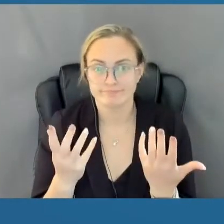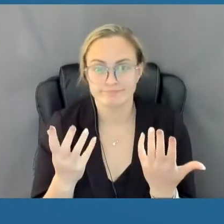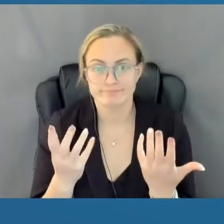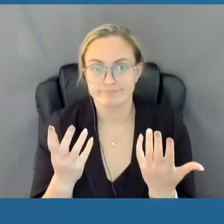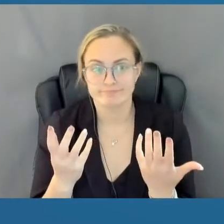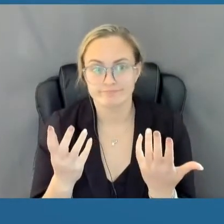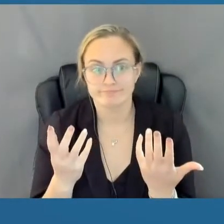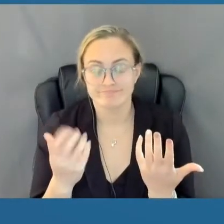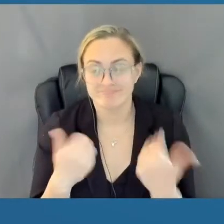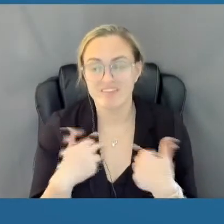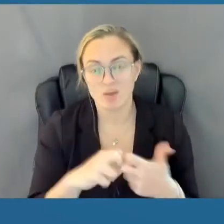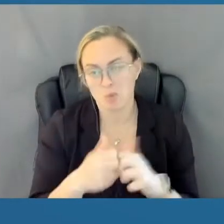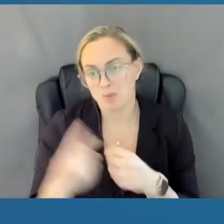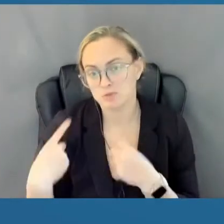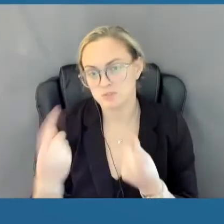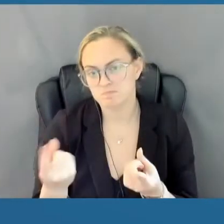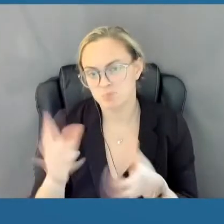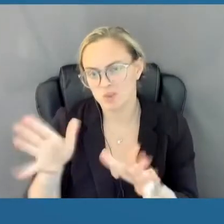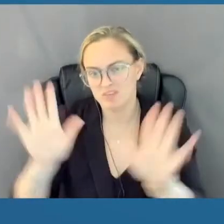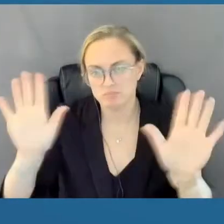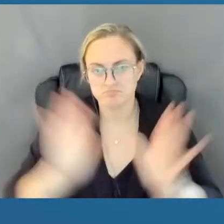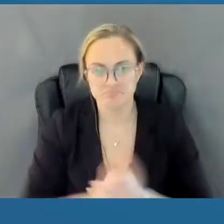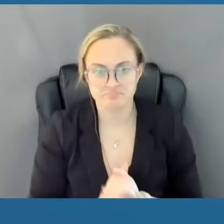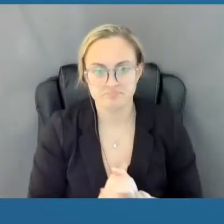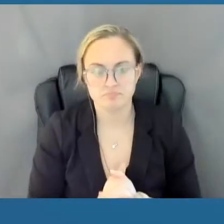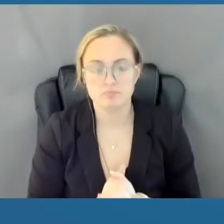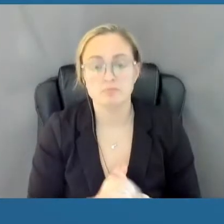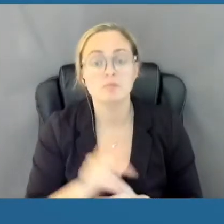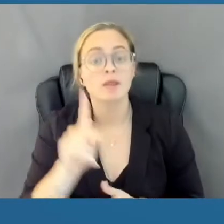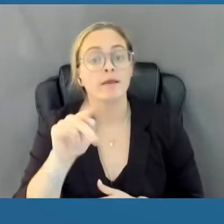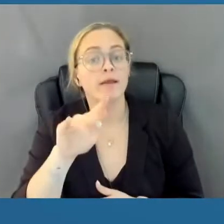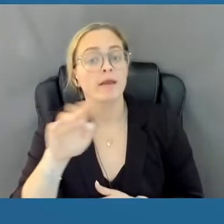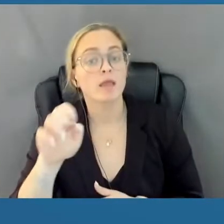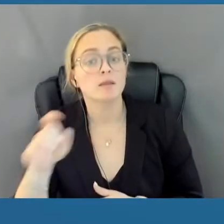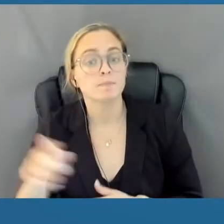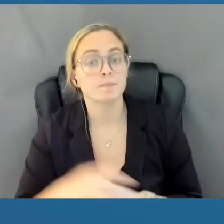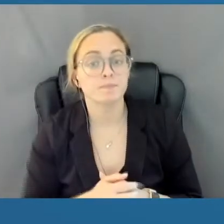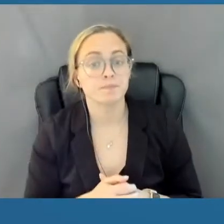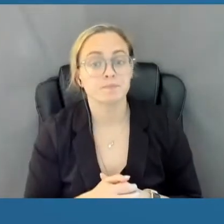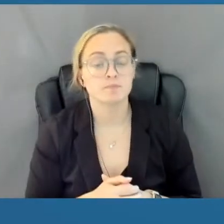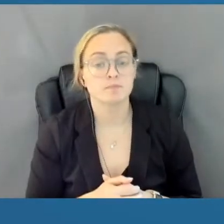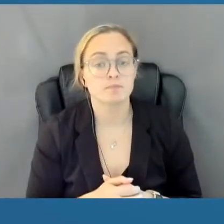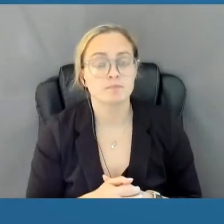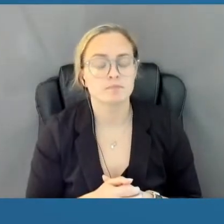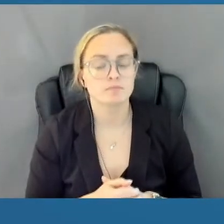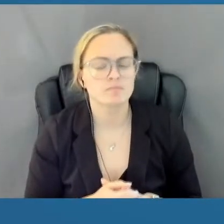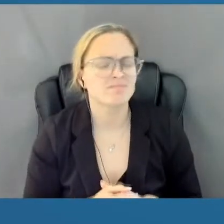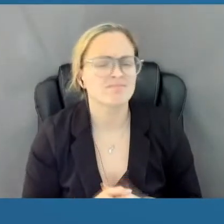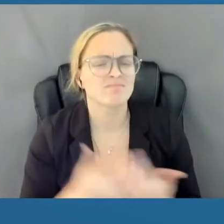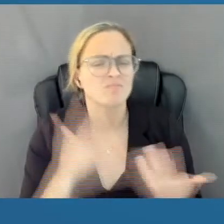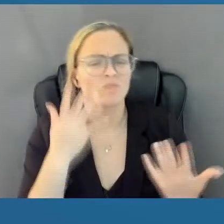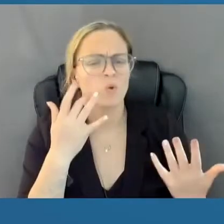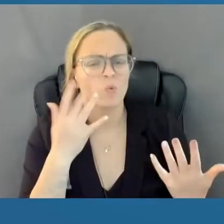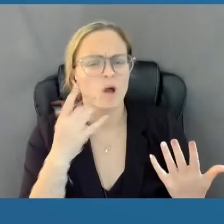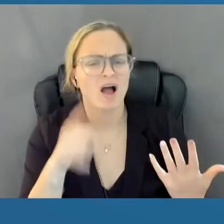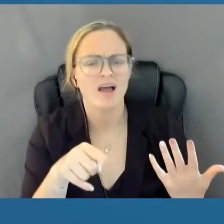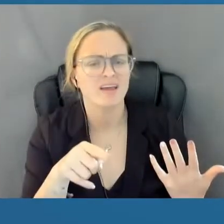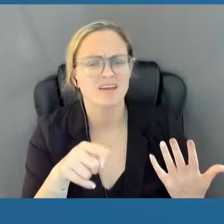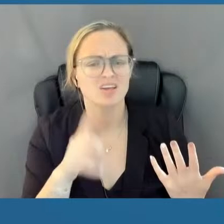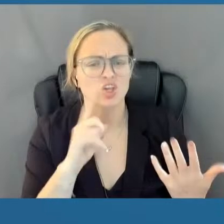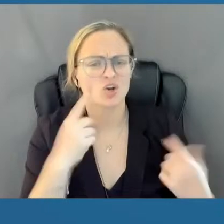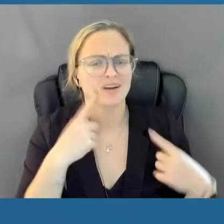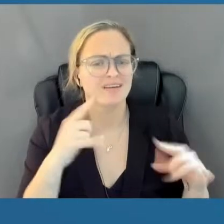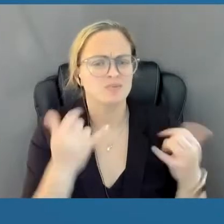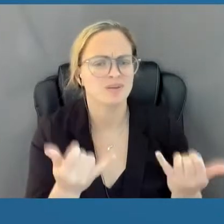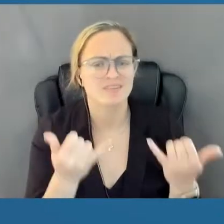have had problems. So I'll just leave it at that. Kate? Governor, curious why you're holding this announcement now,